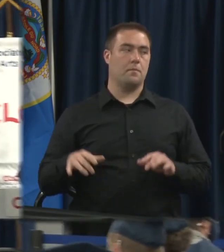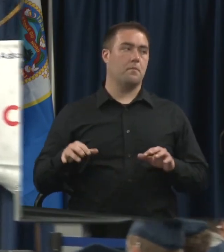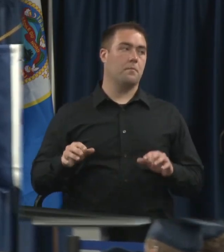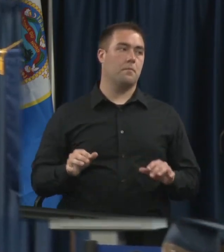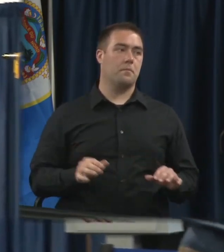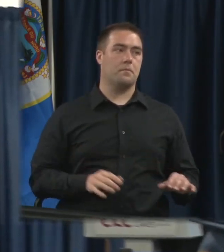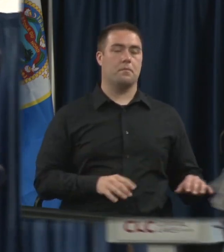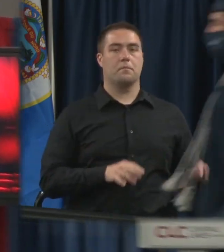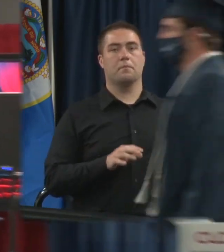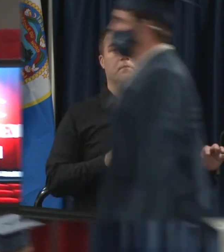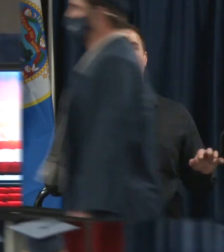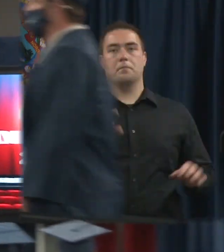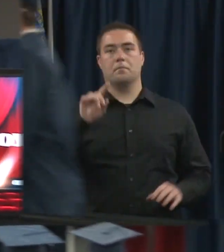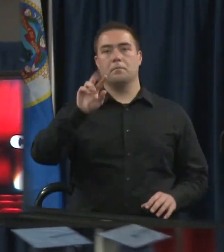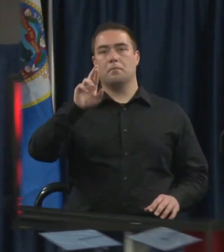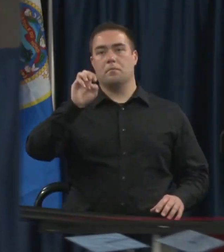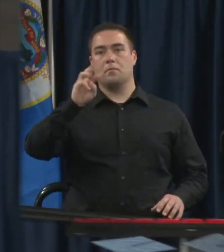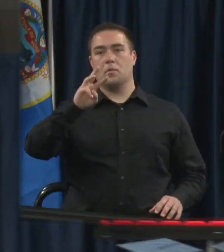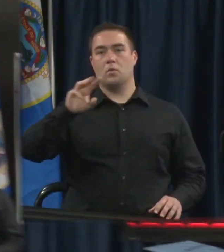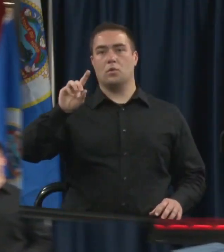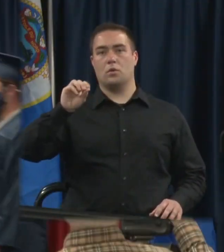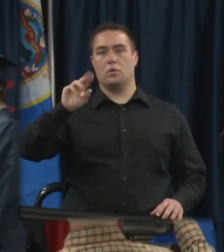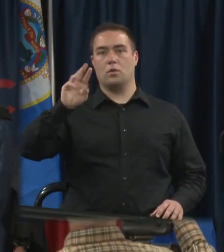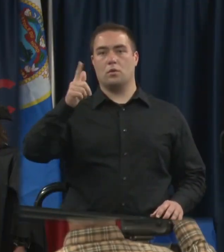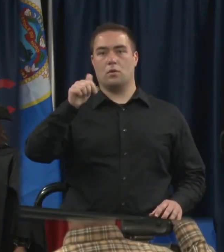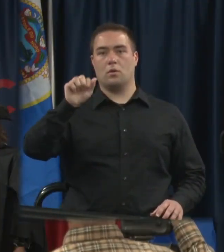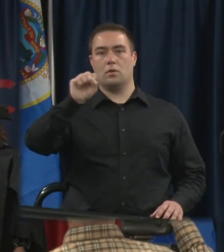Drew Douglas Hamaker.